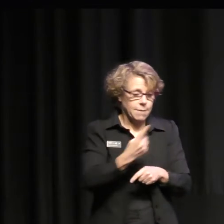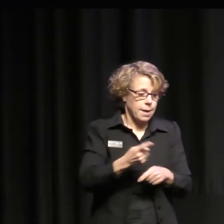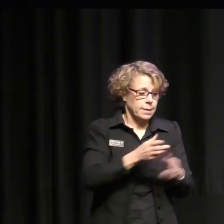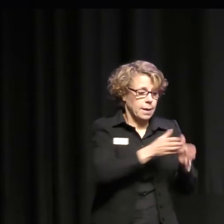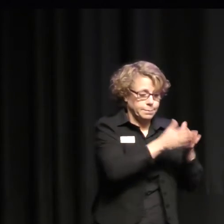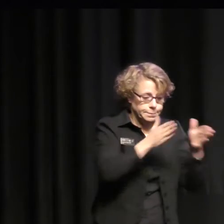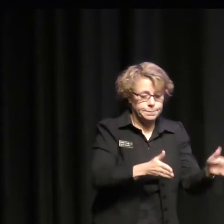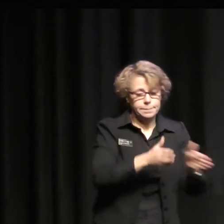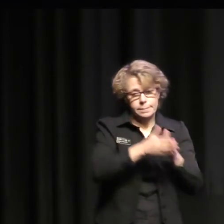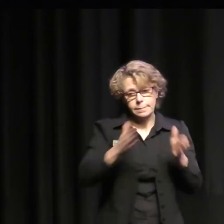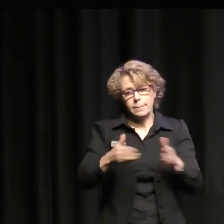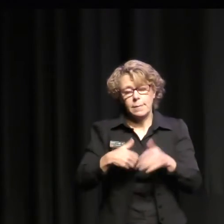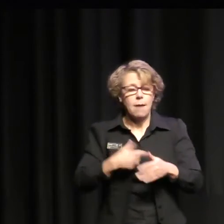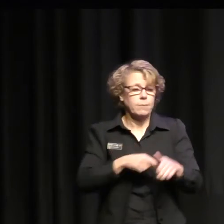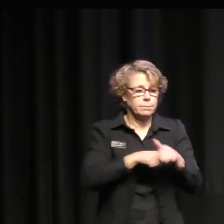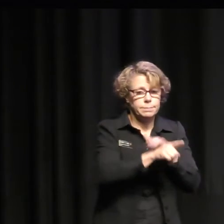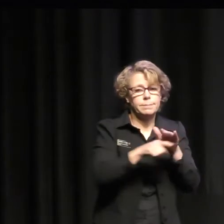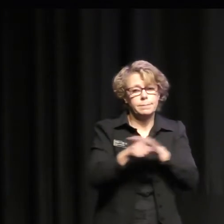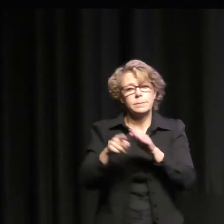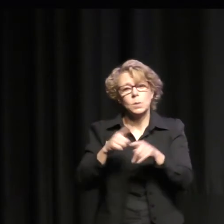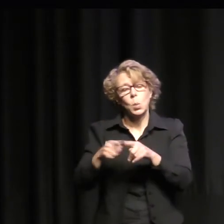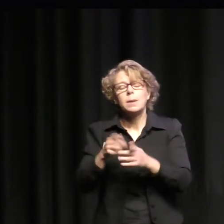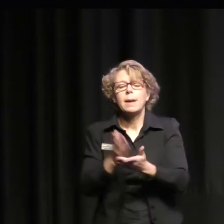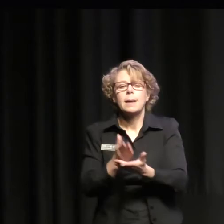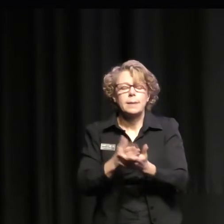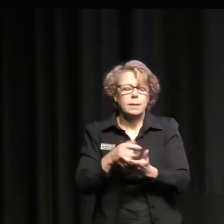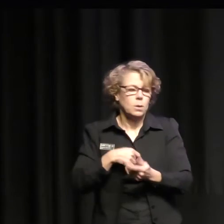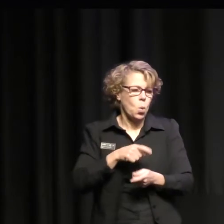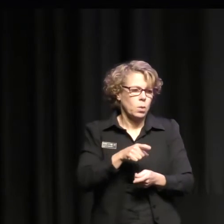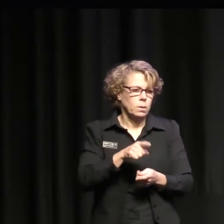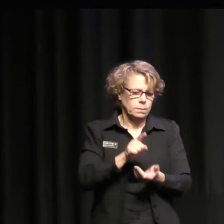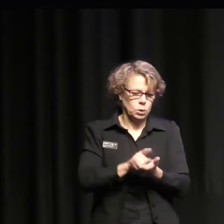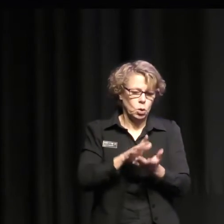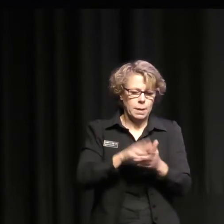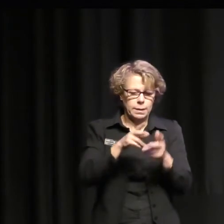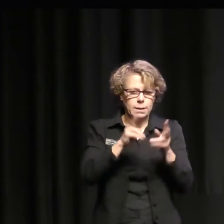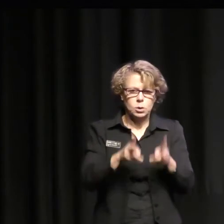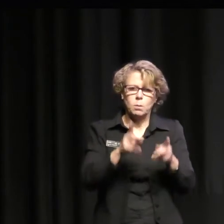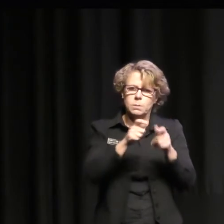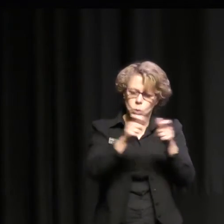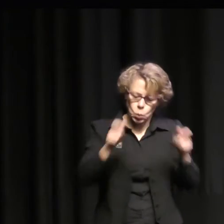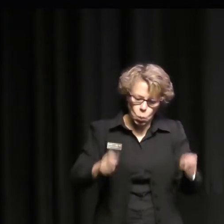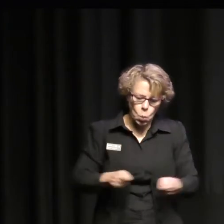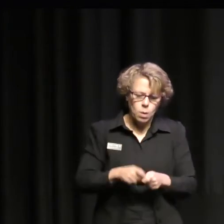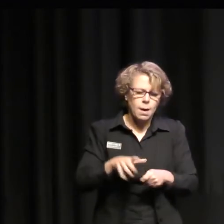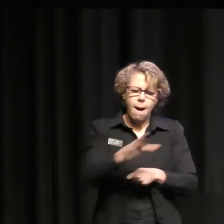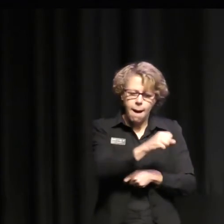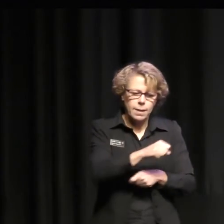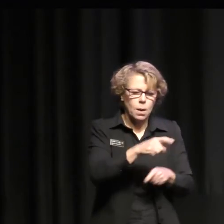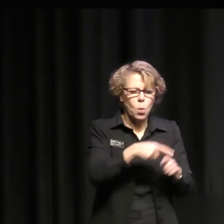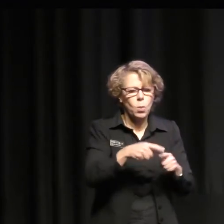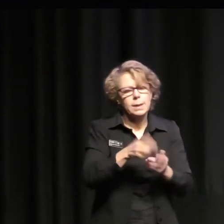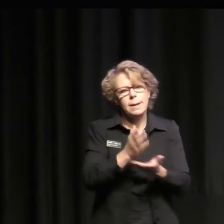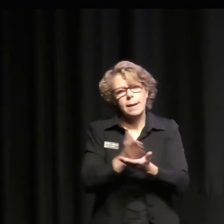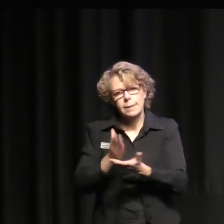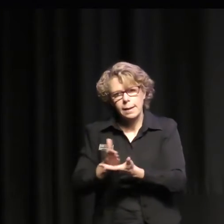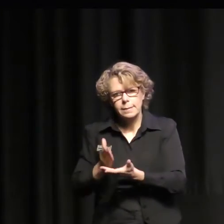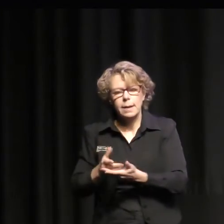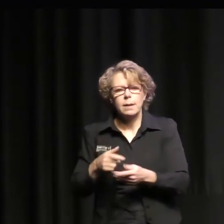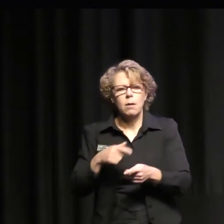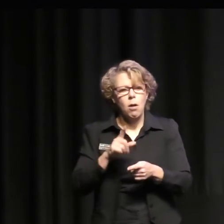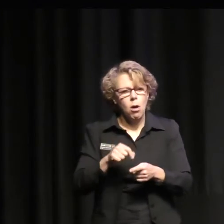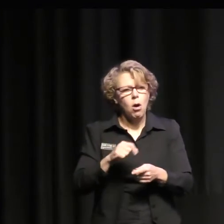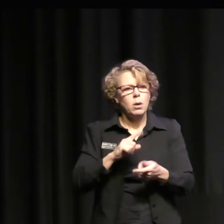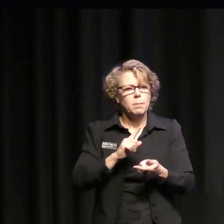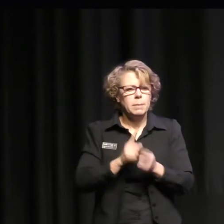I think you can document with ease that all of these rights have been eroded in the